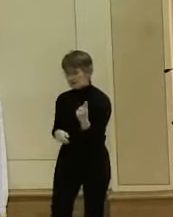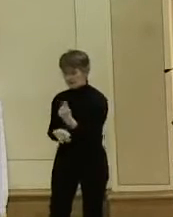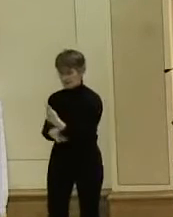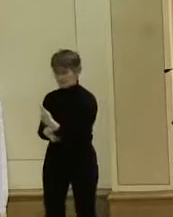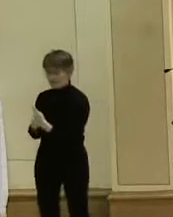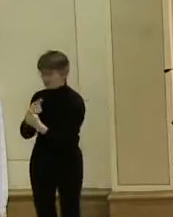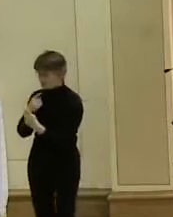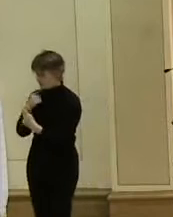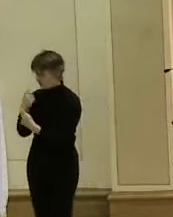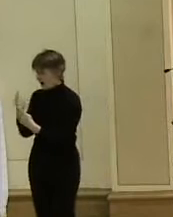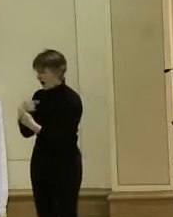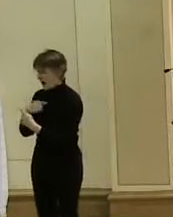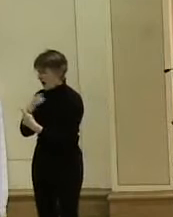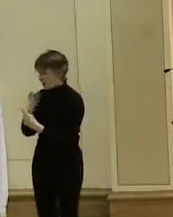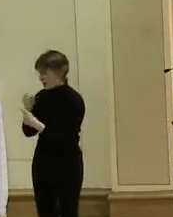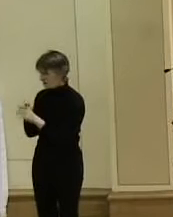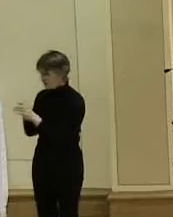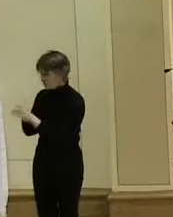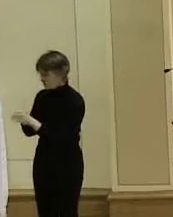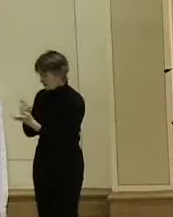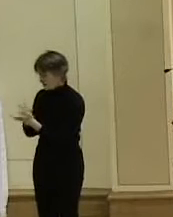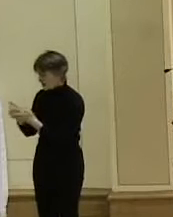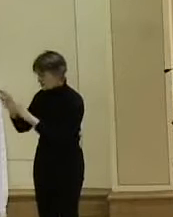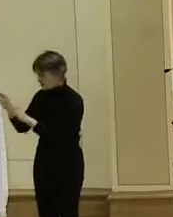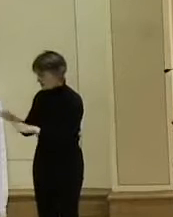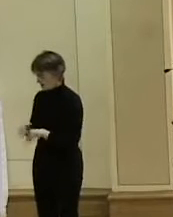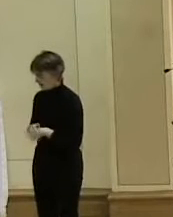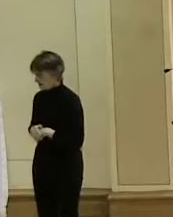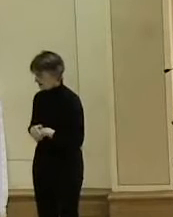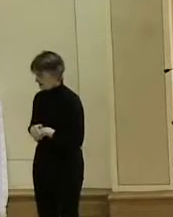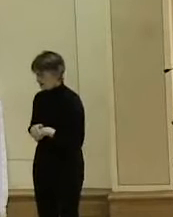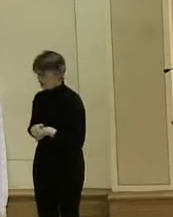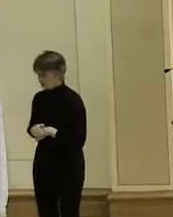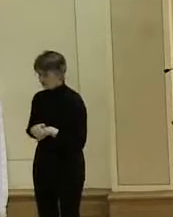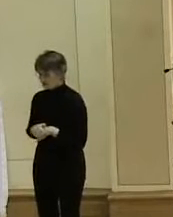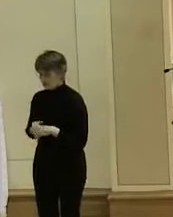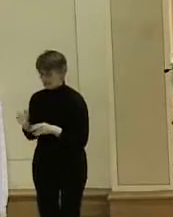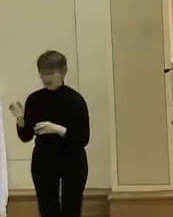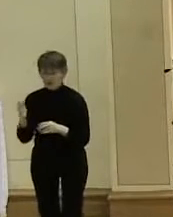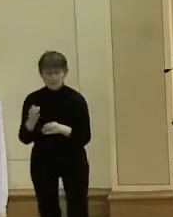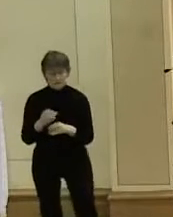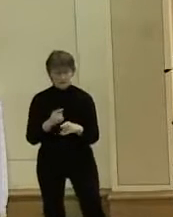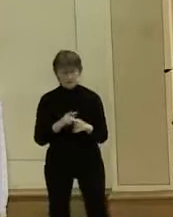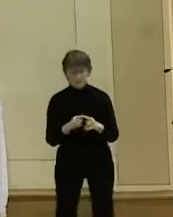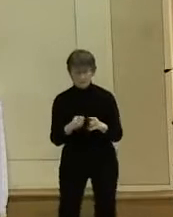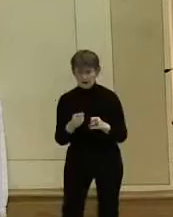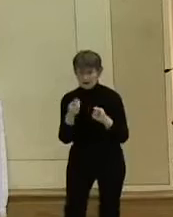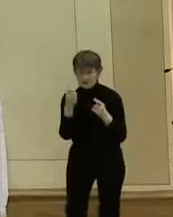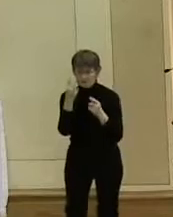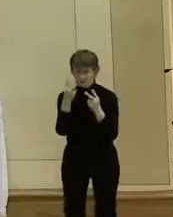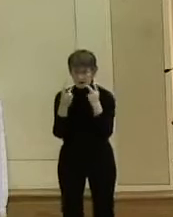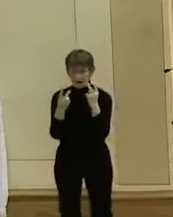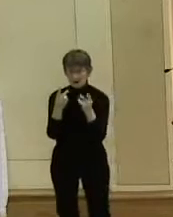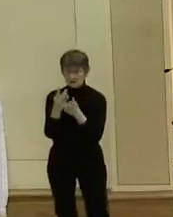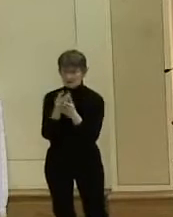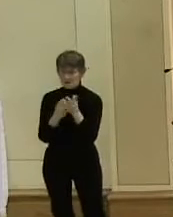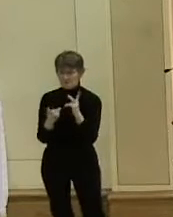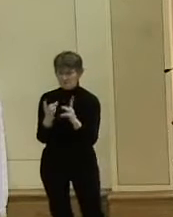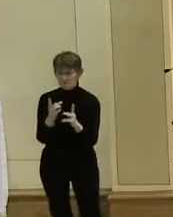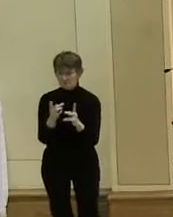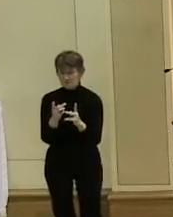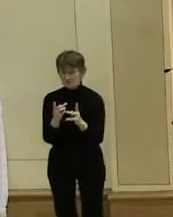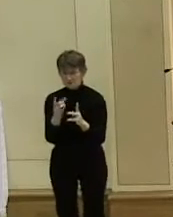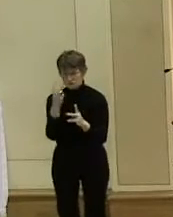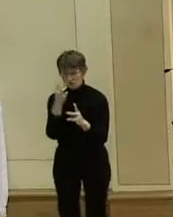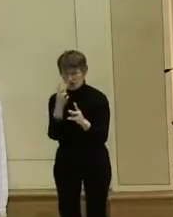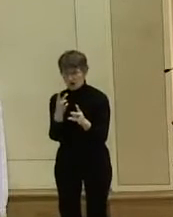And do you know, to my sorrow, when people were coming in, they were sitting not next to him